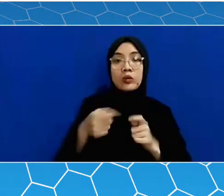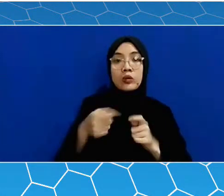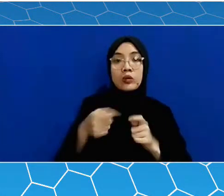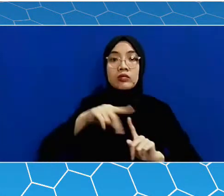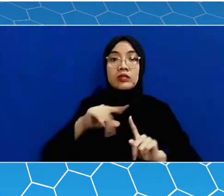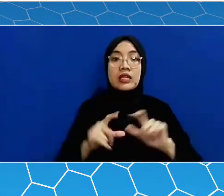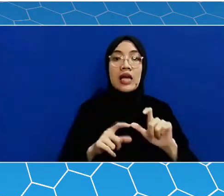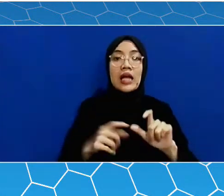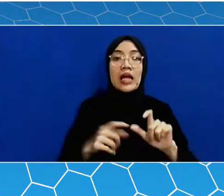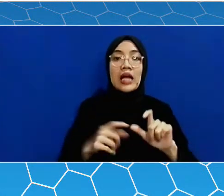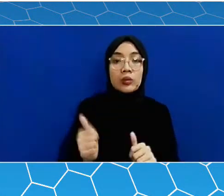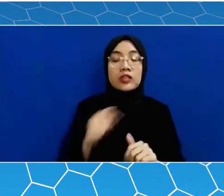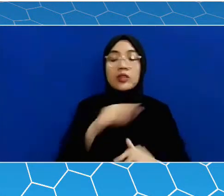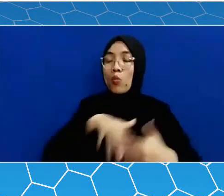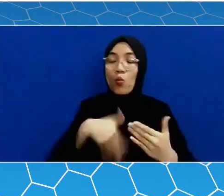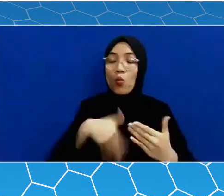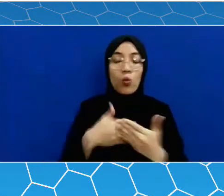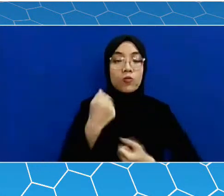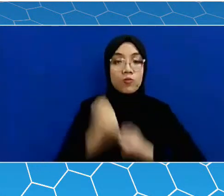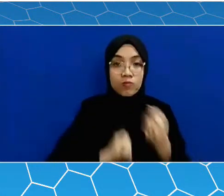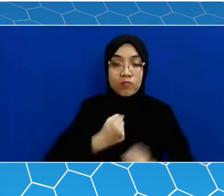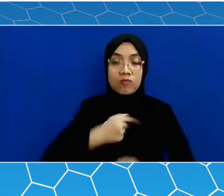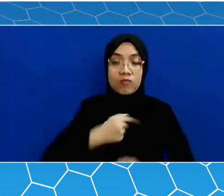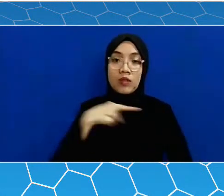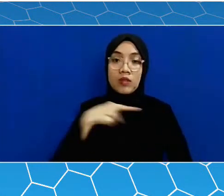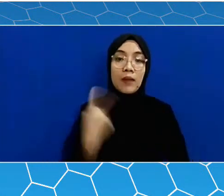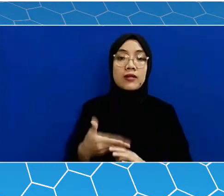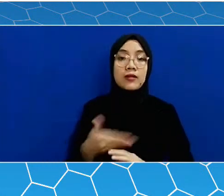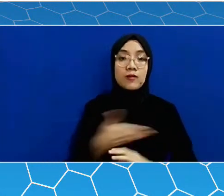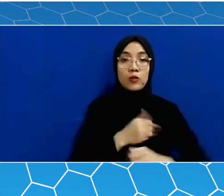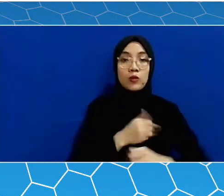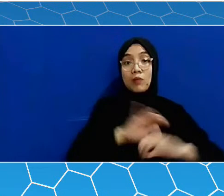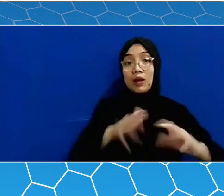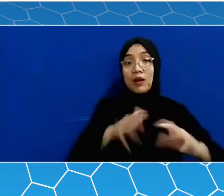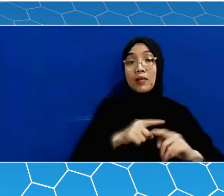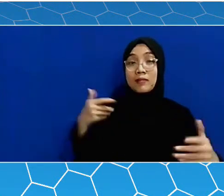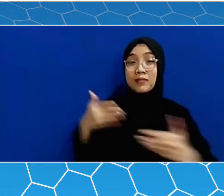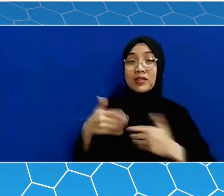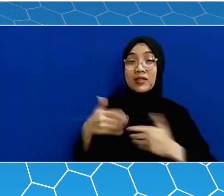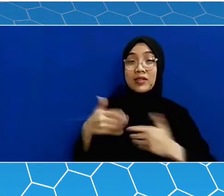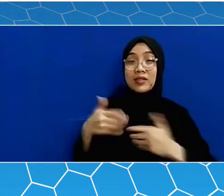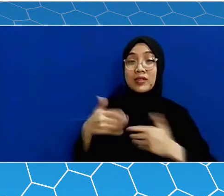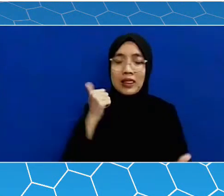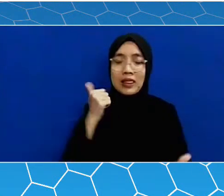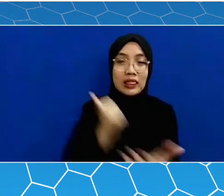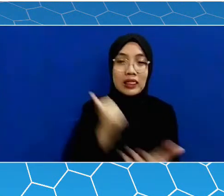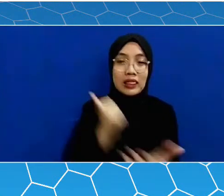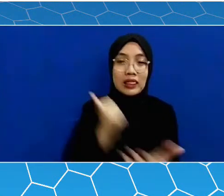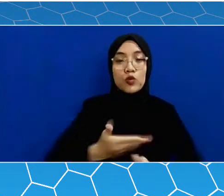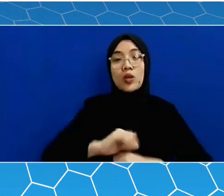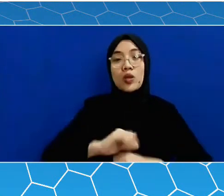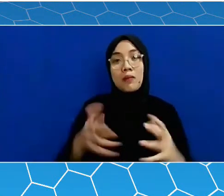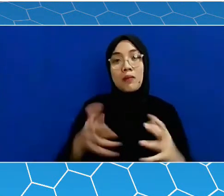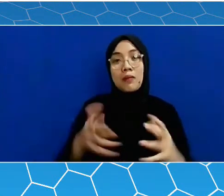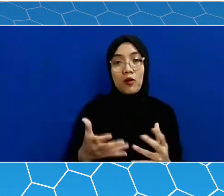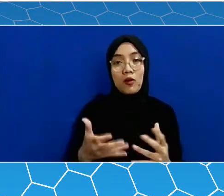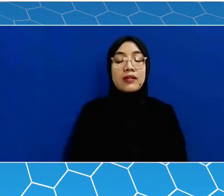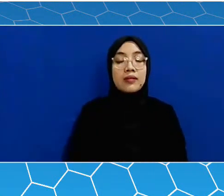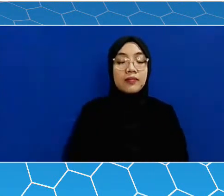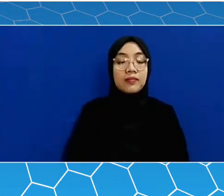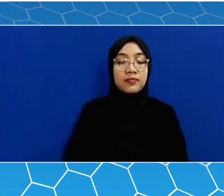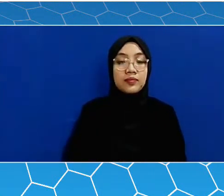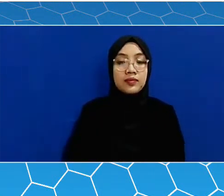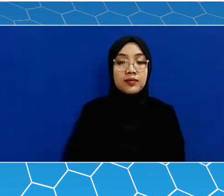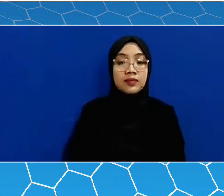but increasingly this is becoming more important during this COVID era. And what I think is unique about